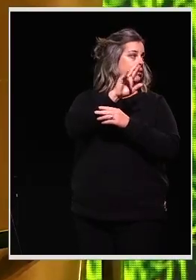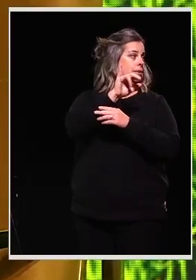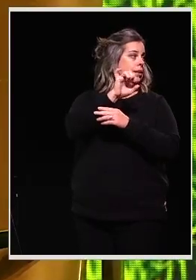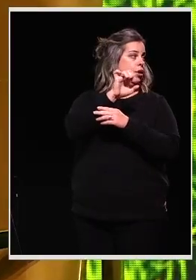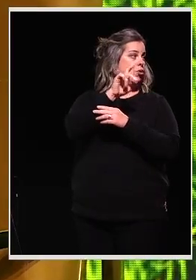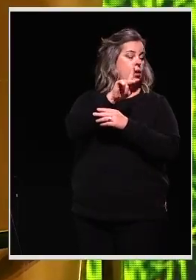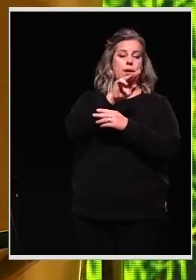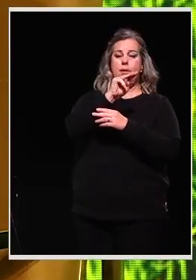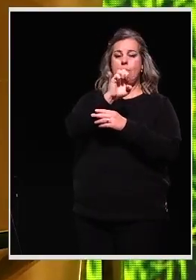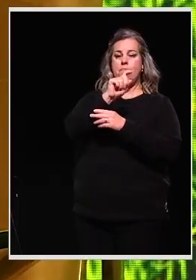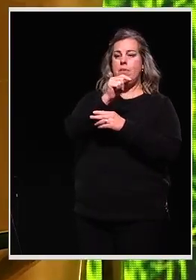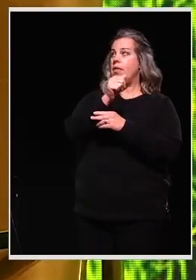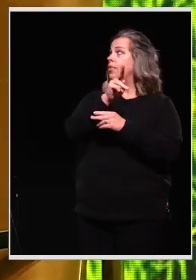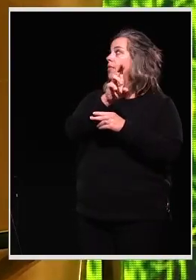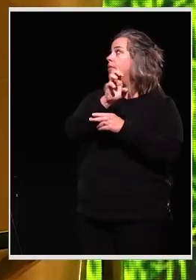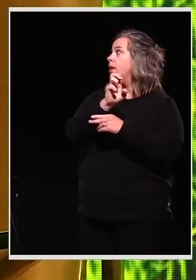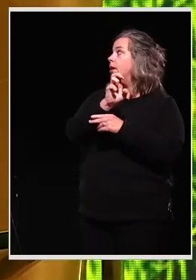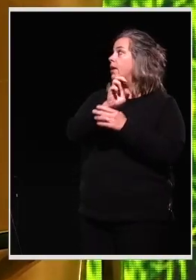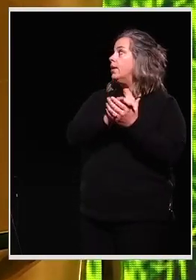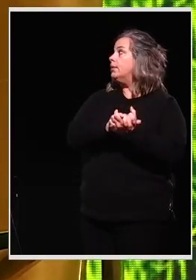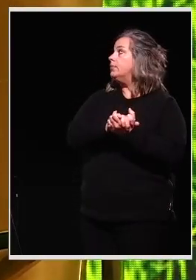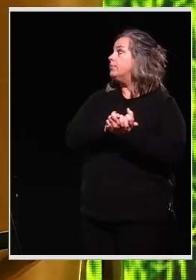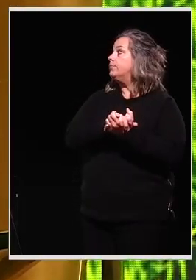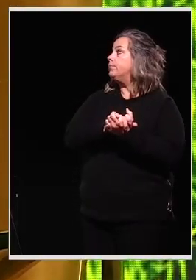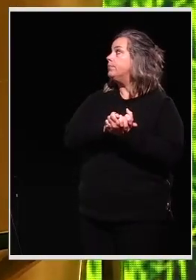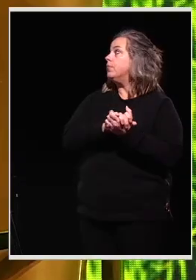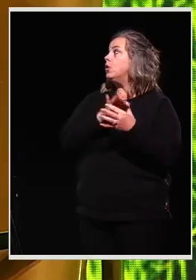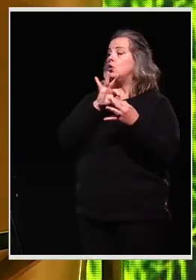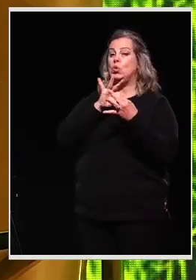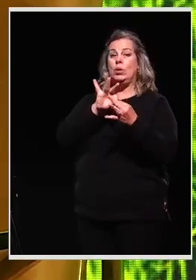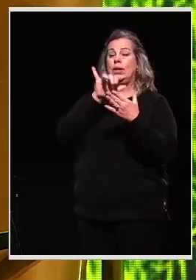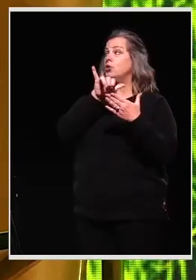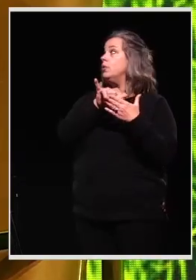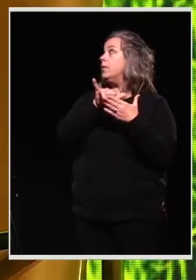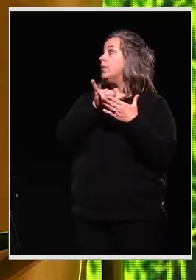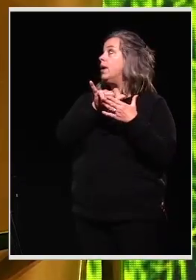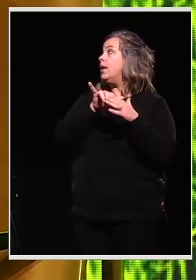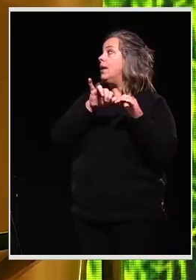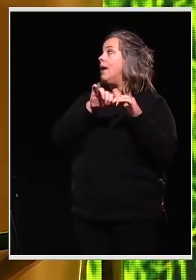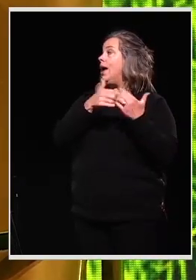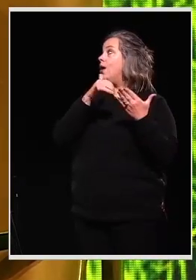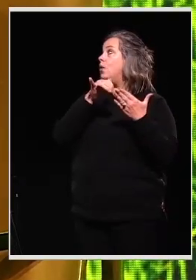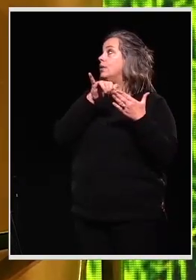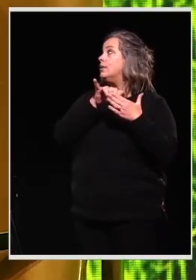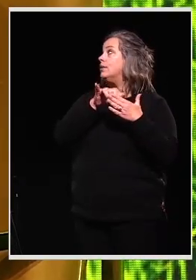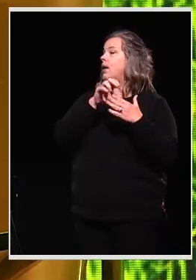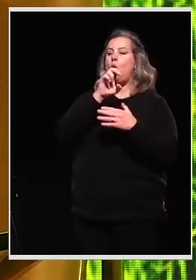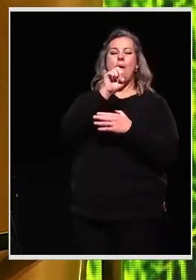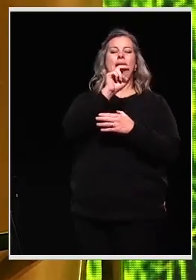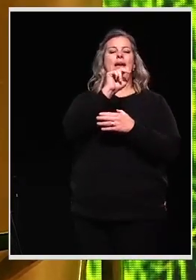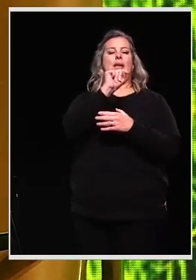the effects of climate change? And related to that is, how has its potential been